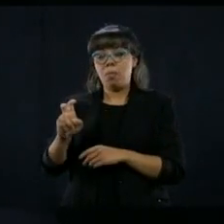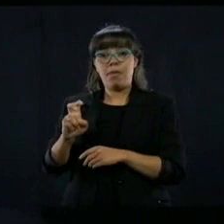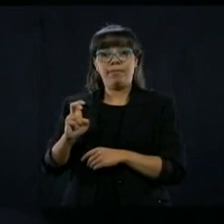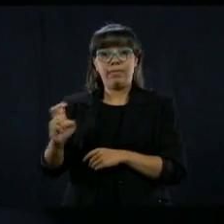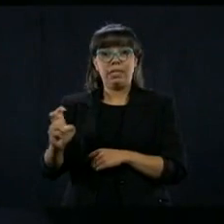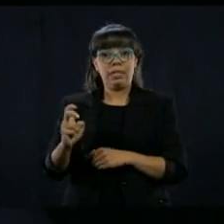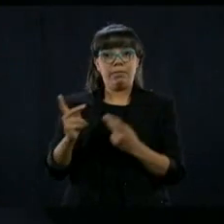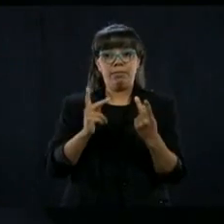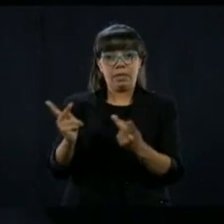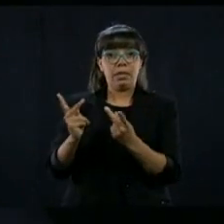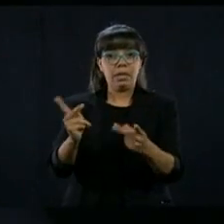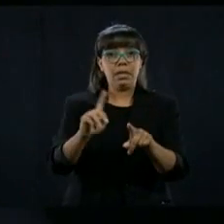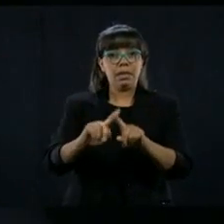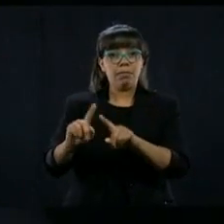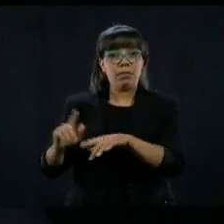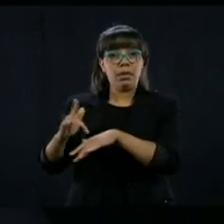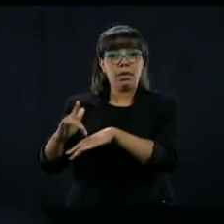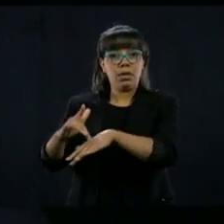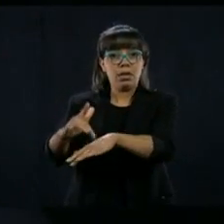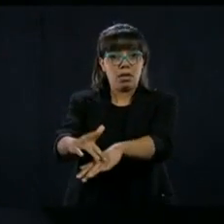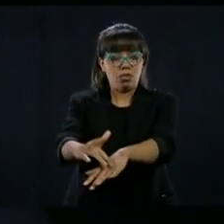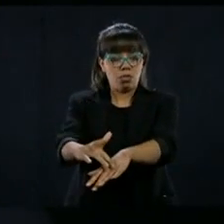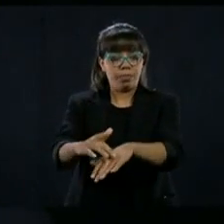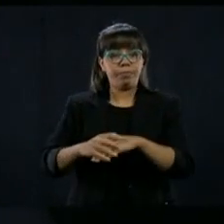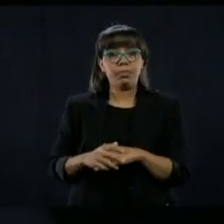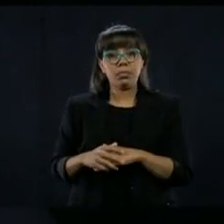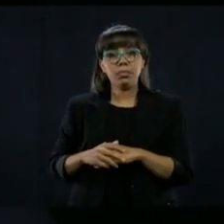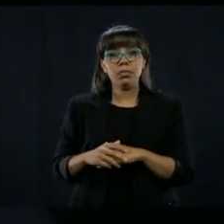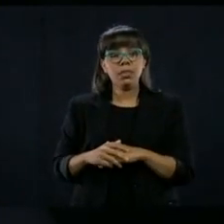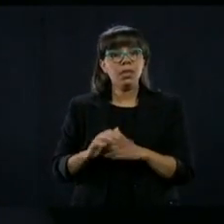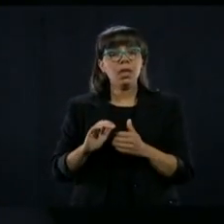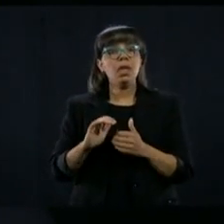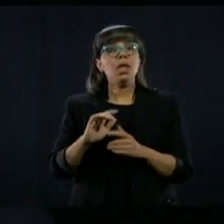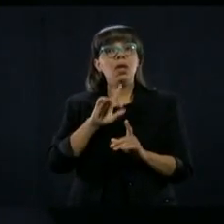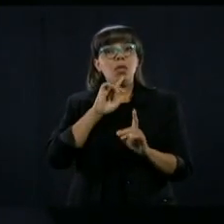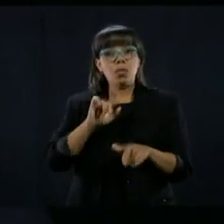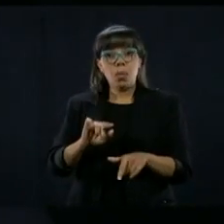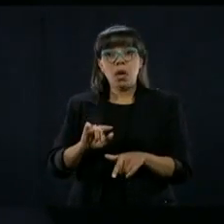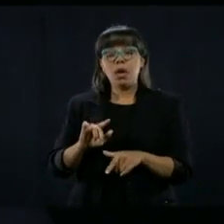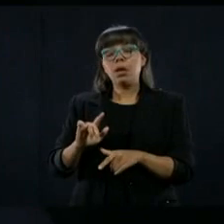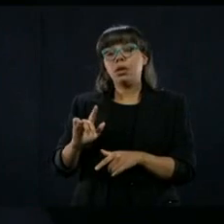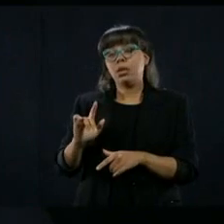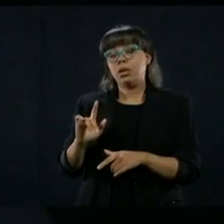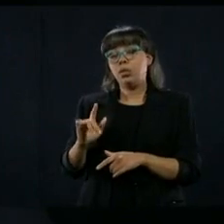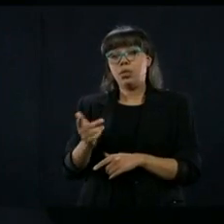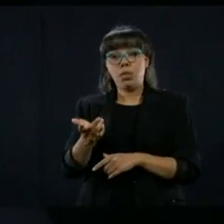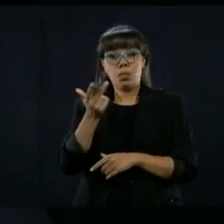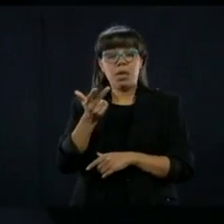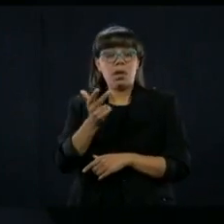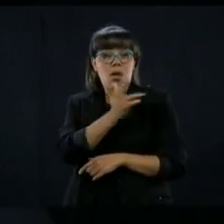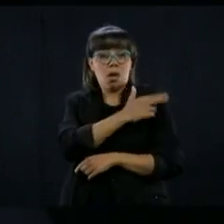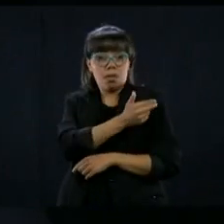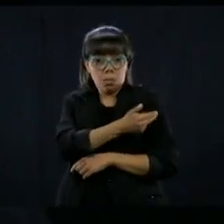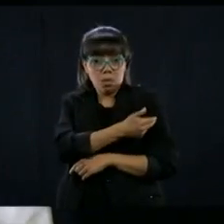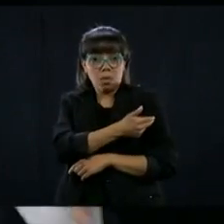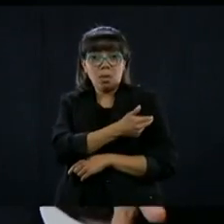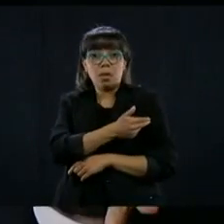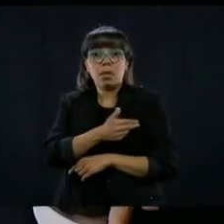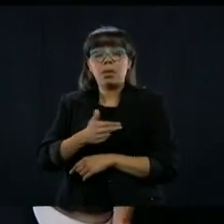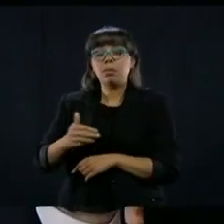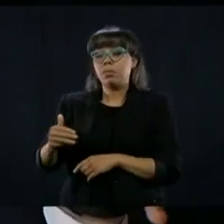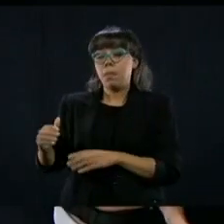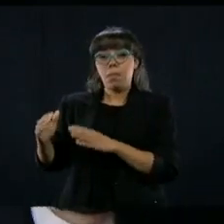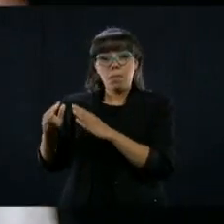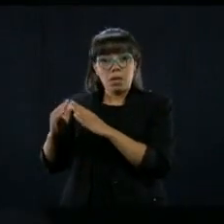three hospitals, Maisonneuve, Rosemont, Douglas, and Lakeshore, we're transferring patients from